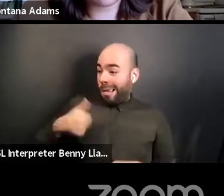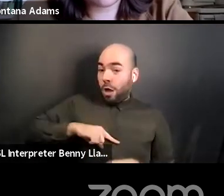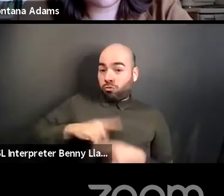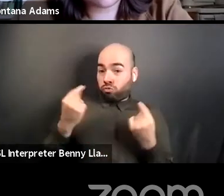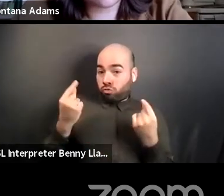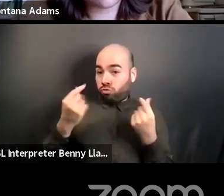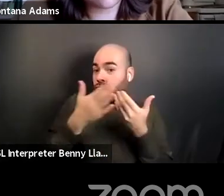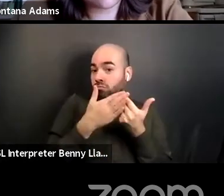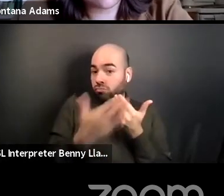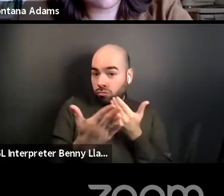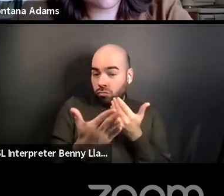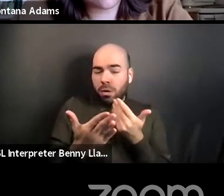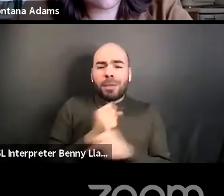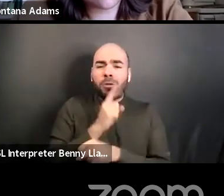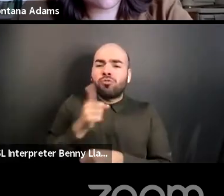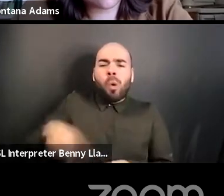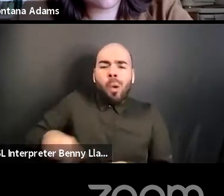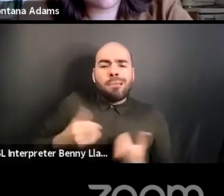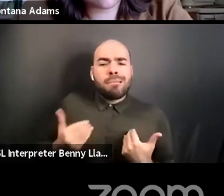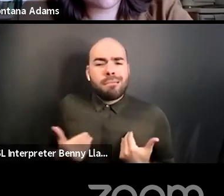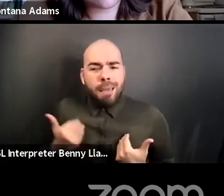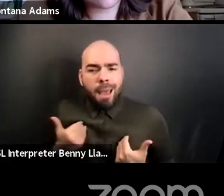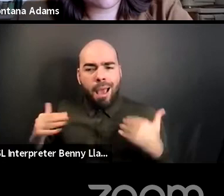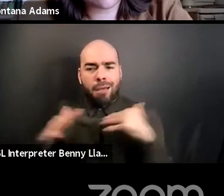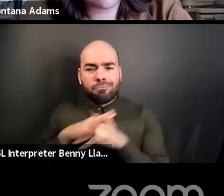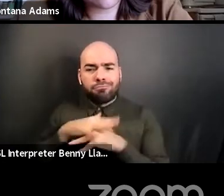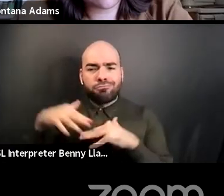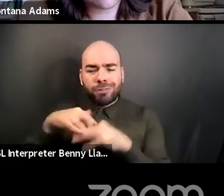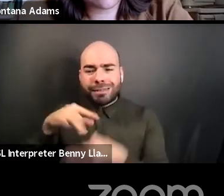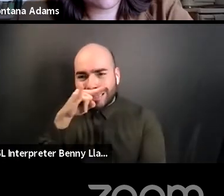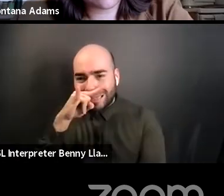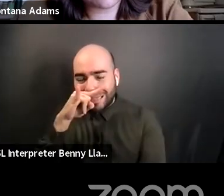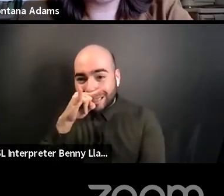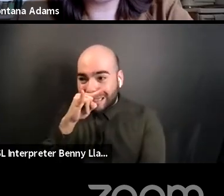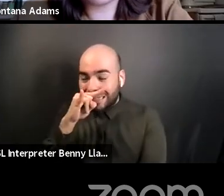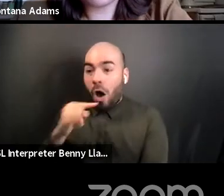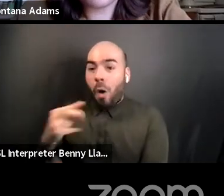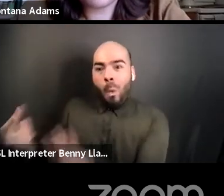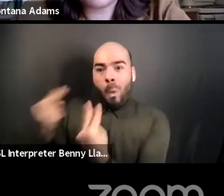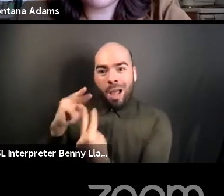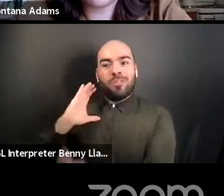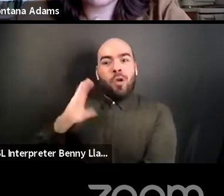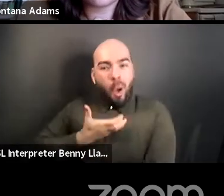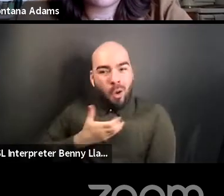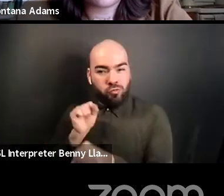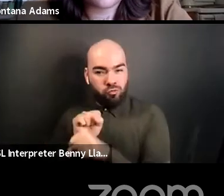that young Native kids are seeing what we make. And, you know,